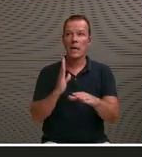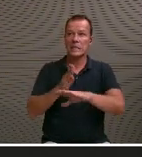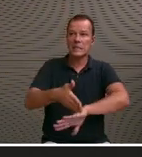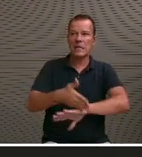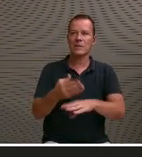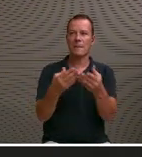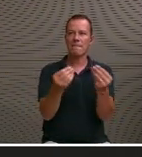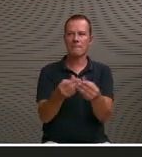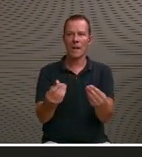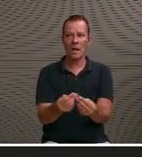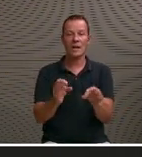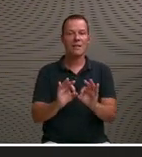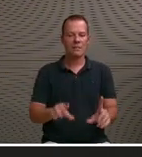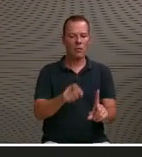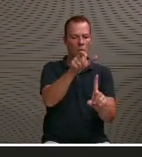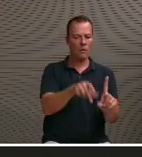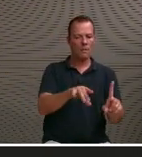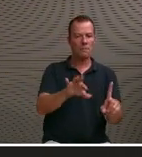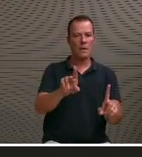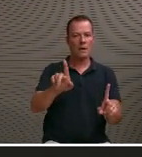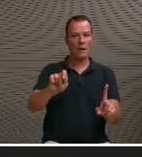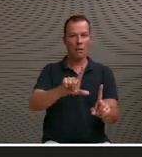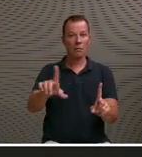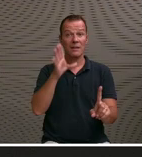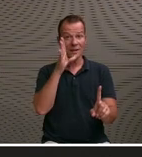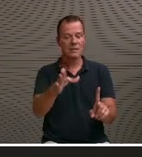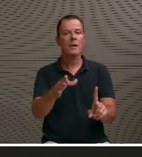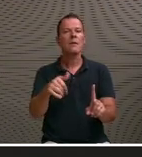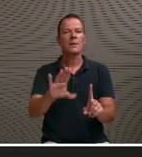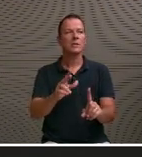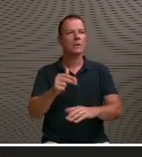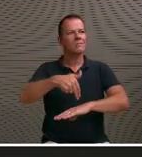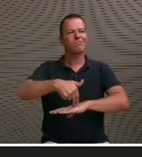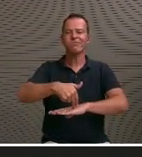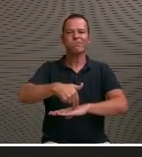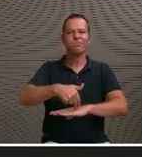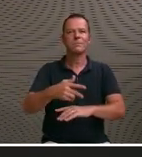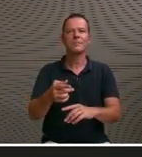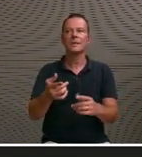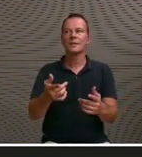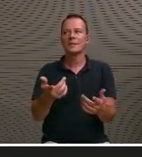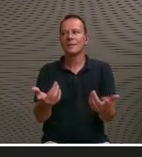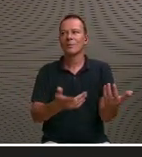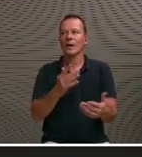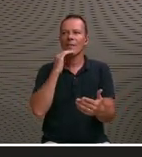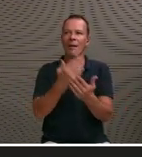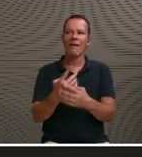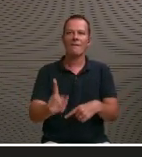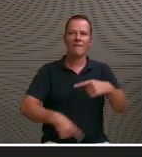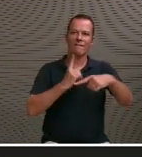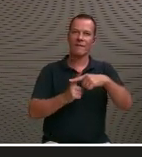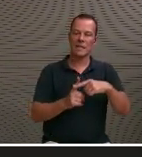say are there, but might not be there when you need them, is going to be a source of competitive advantage. Six, create